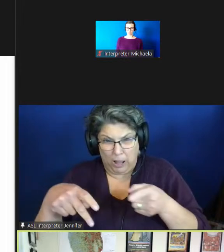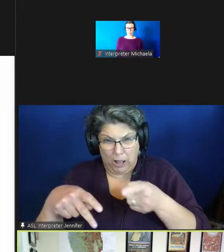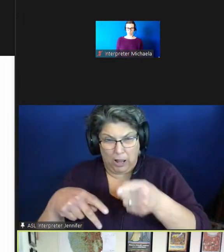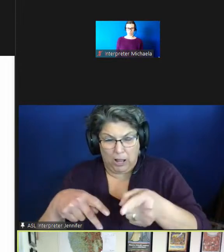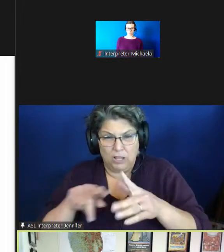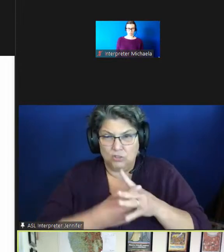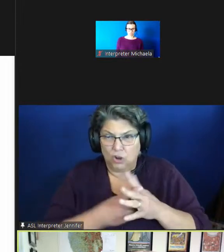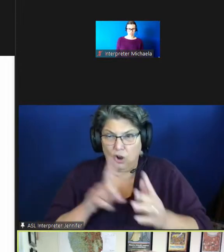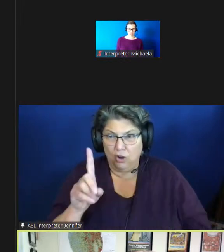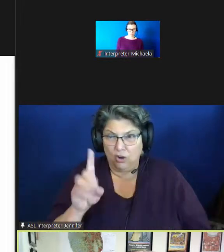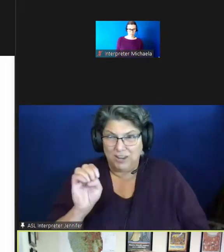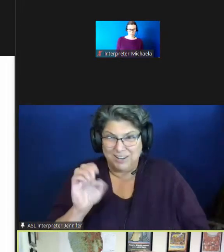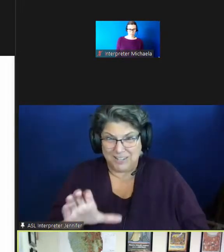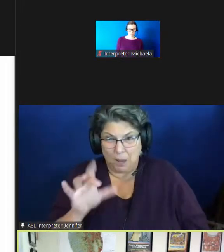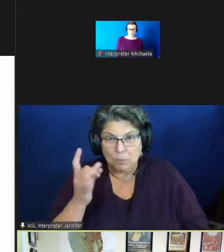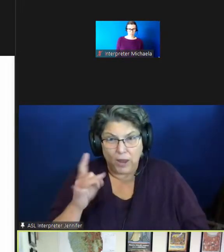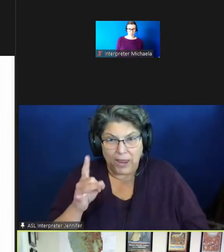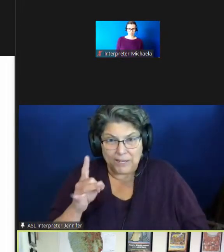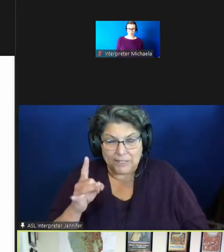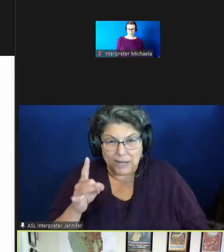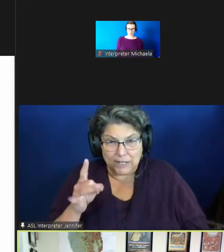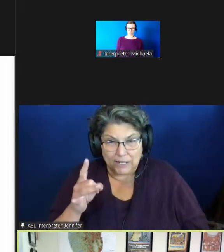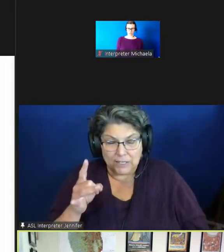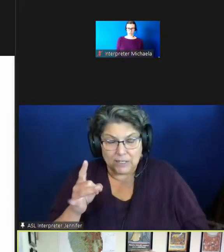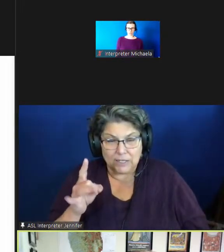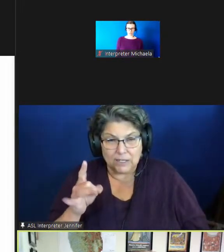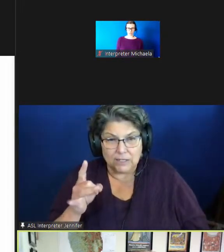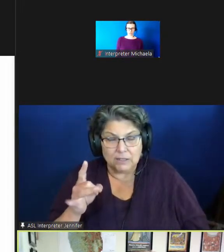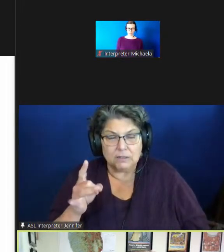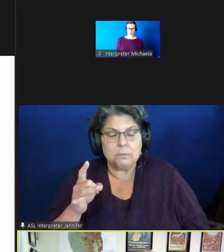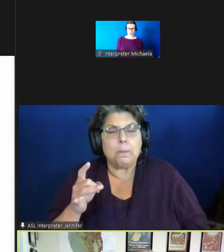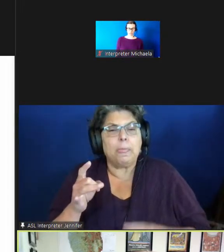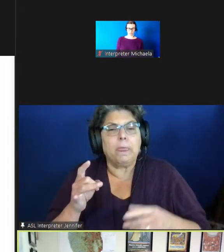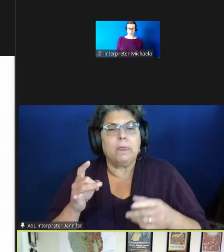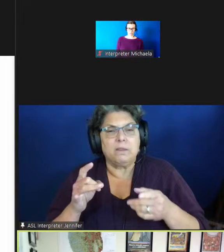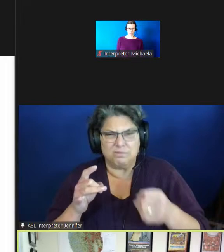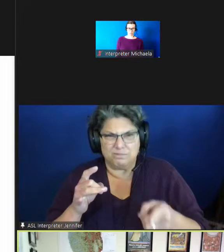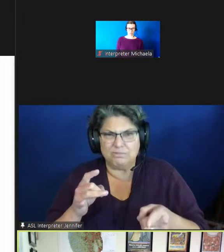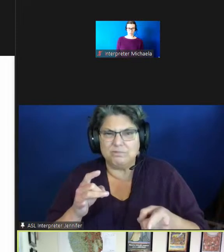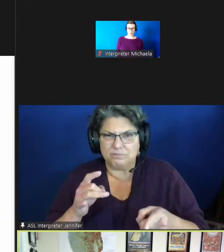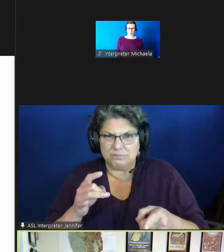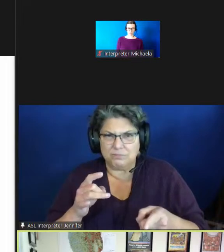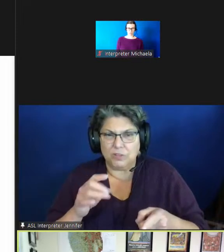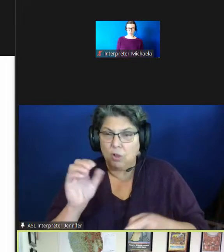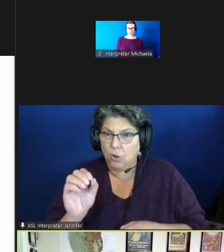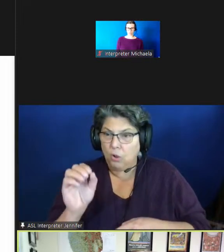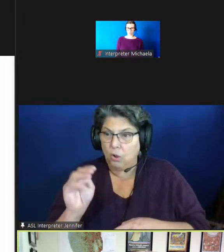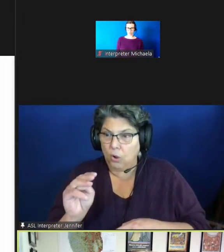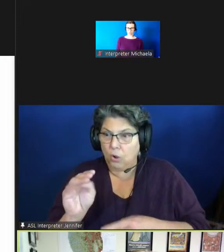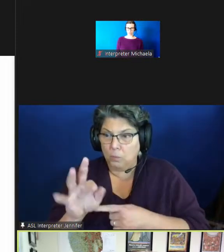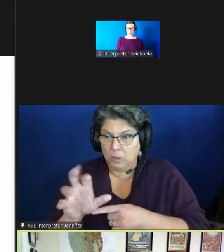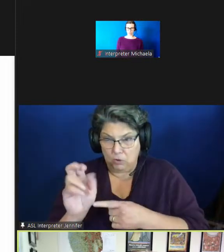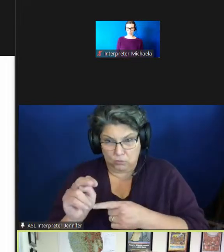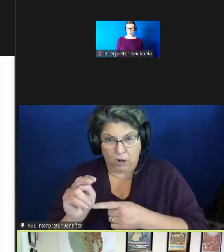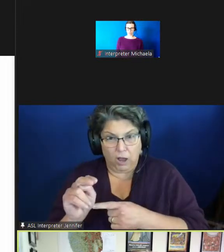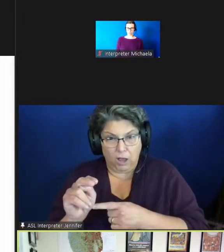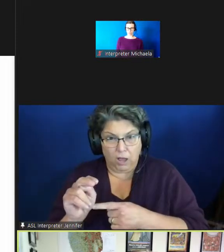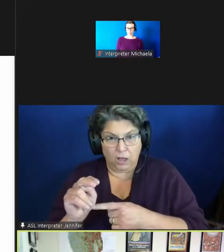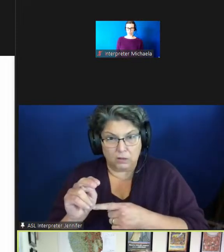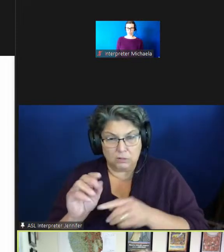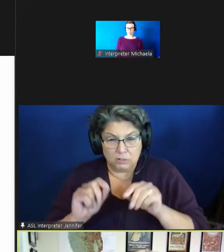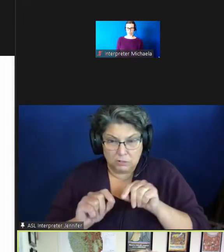December 18th, how the relative prevalence of Omicron in purple has